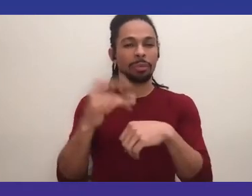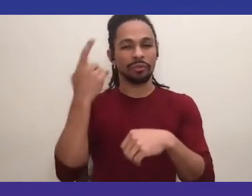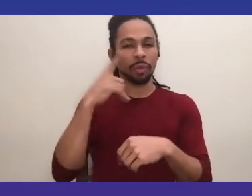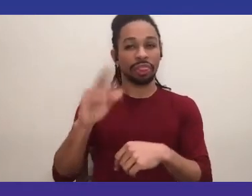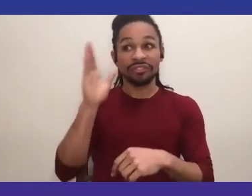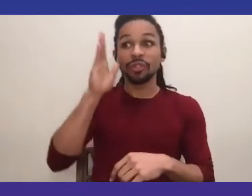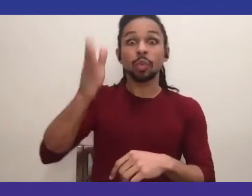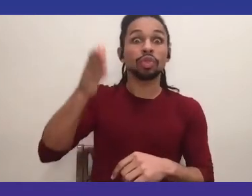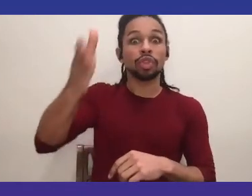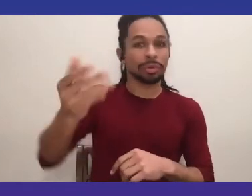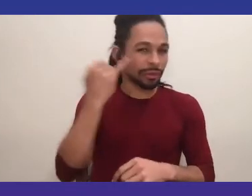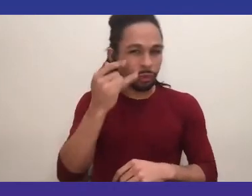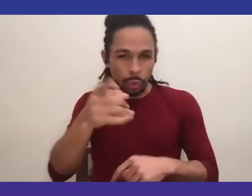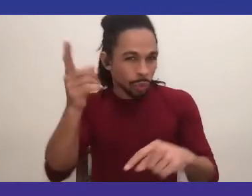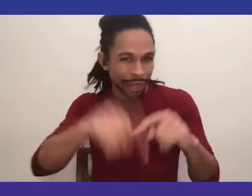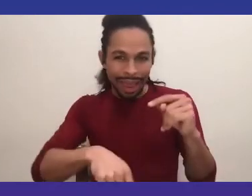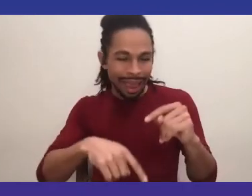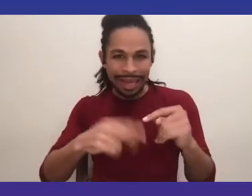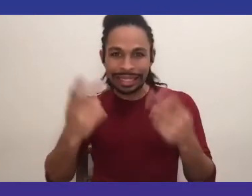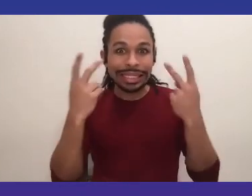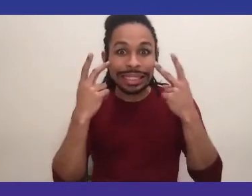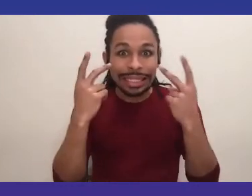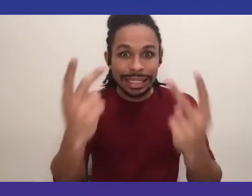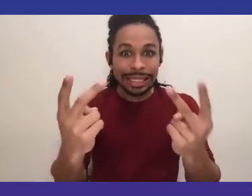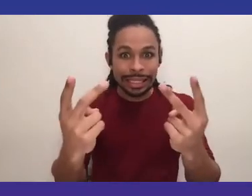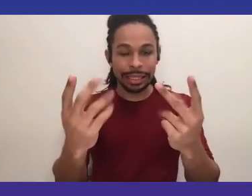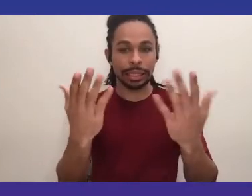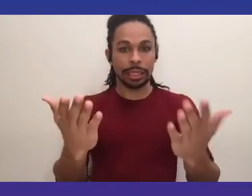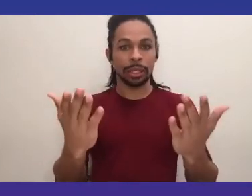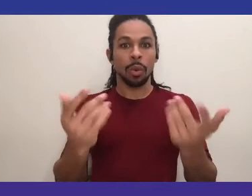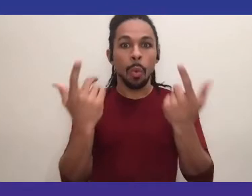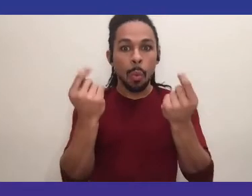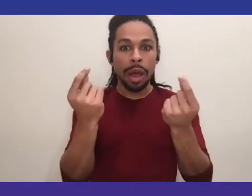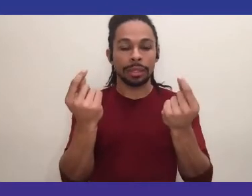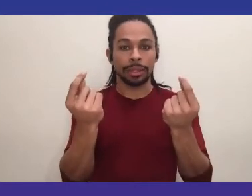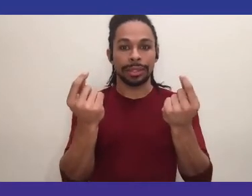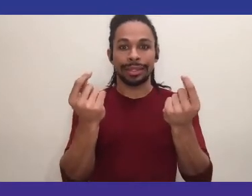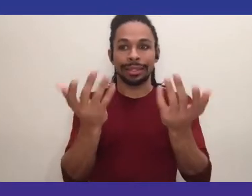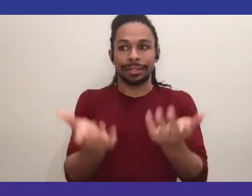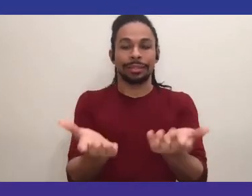you can't even see what